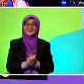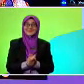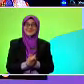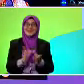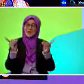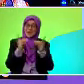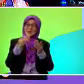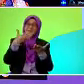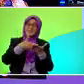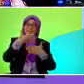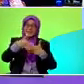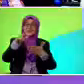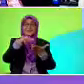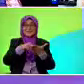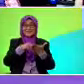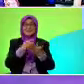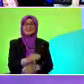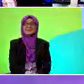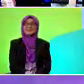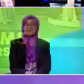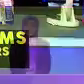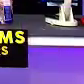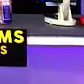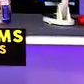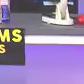in DidikTV KPM.